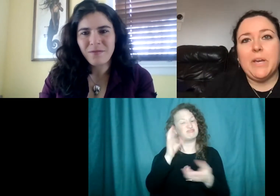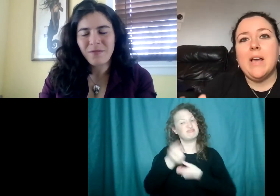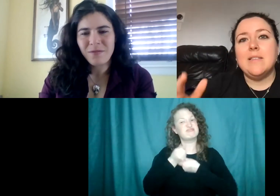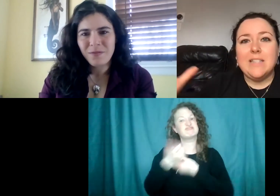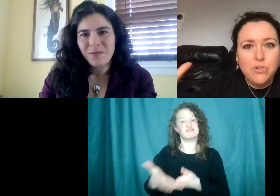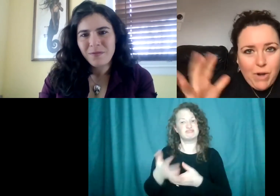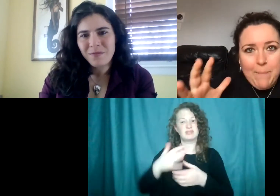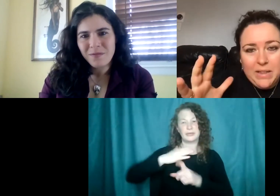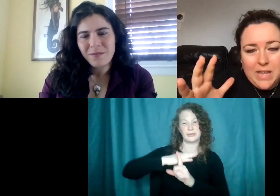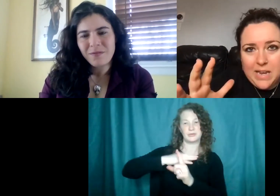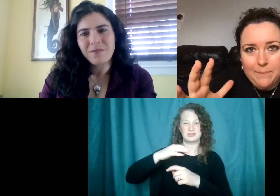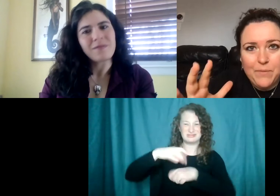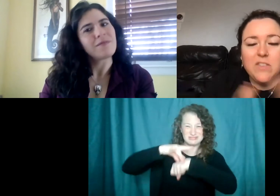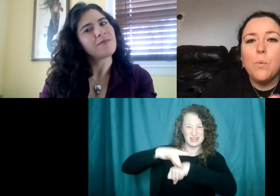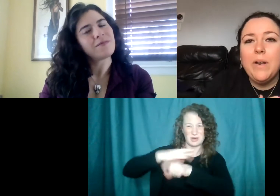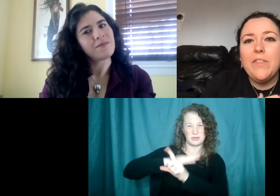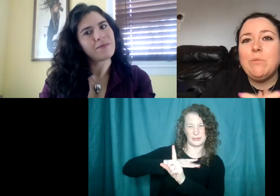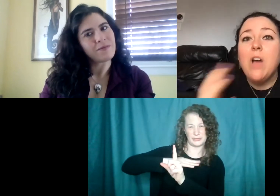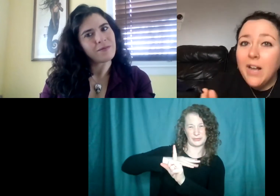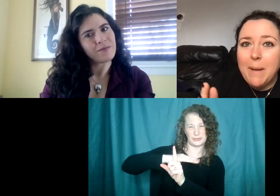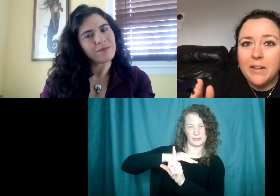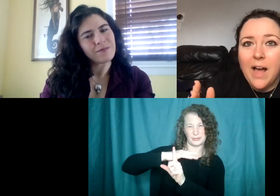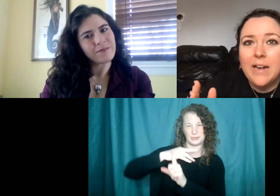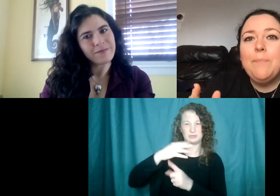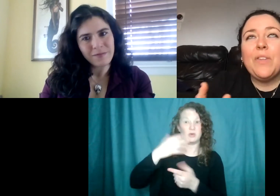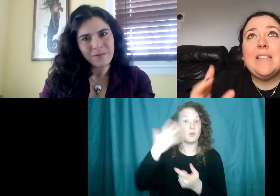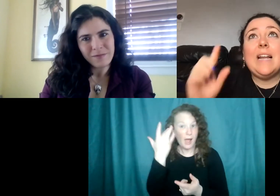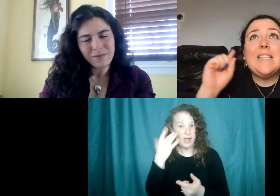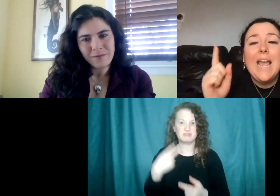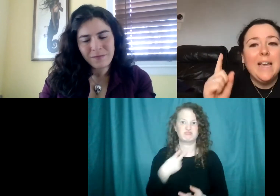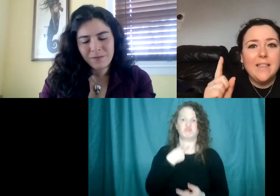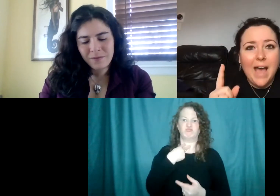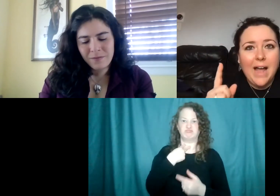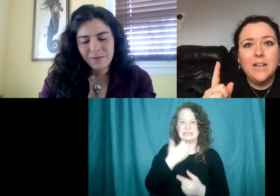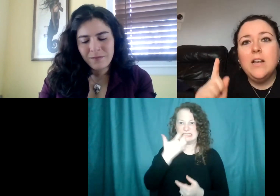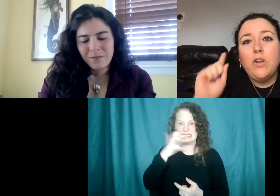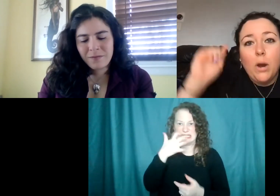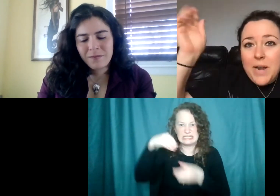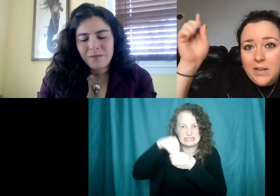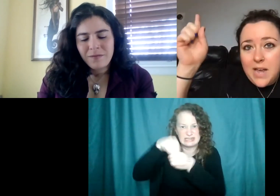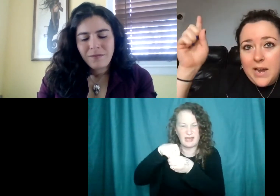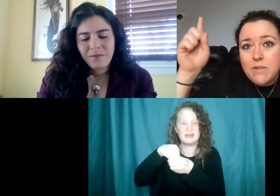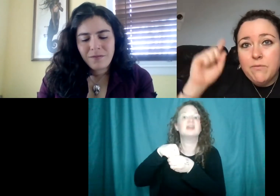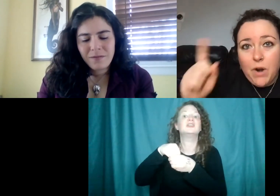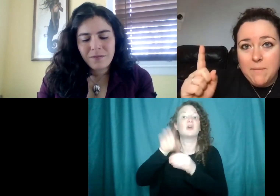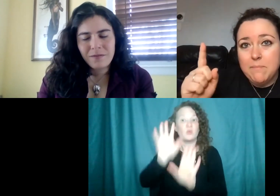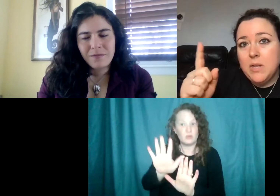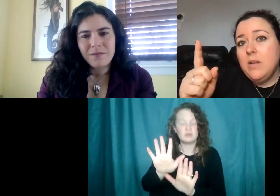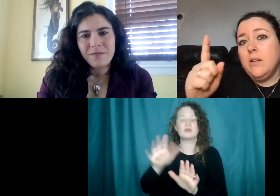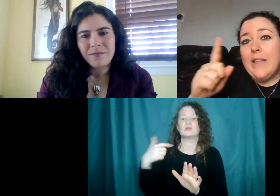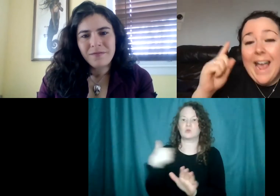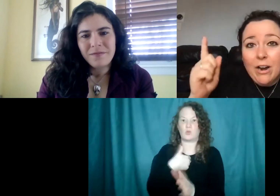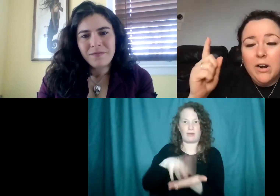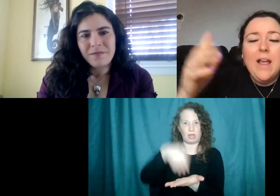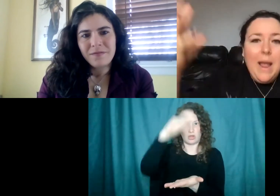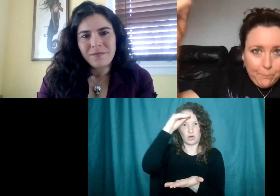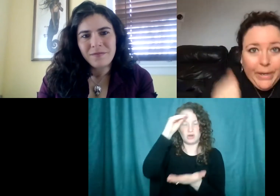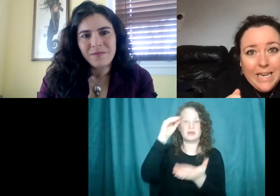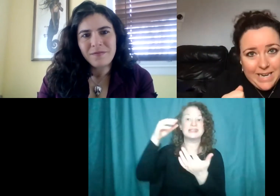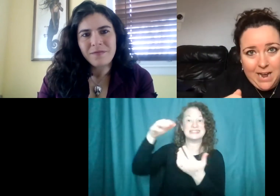change because it's trapping the heat in. And so one of the things we talk about a lot is how to take that carbon dioxide from the